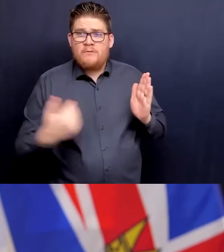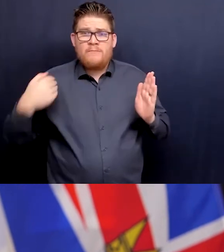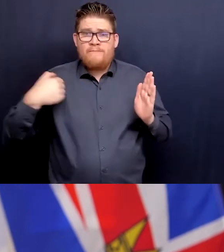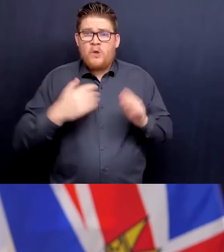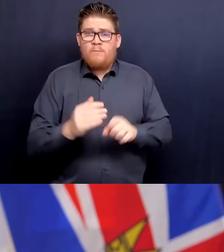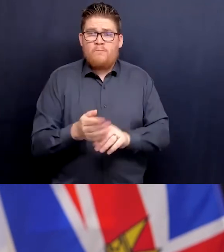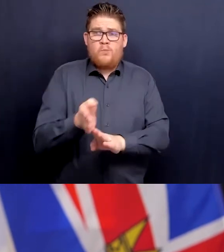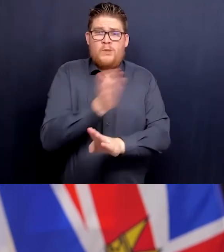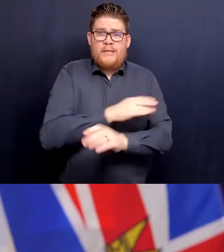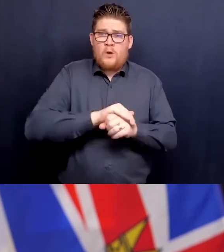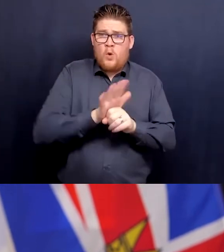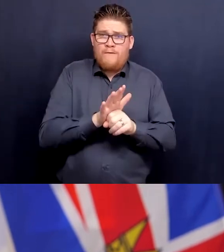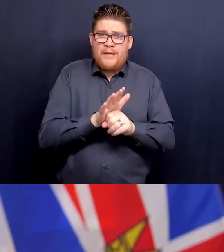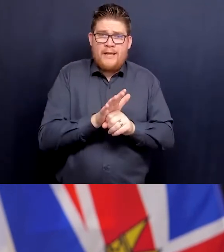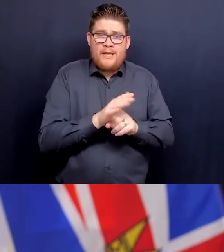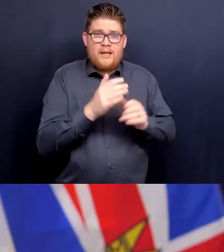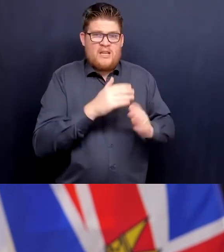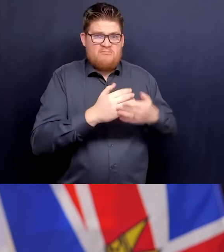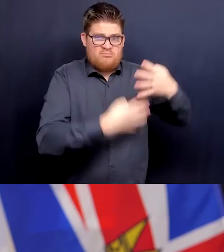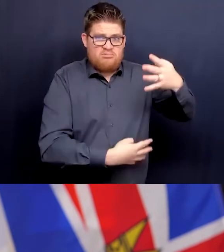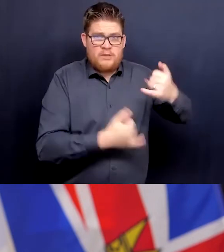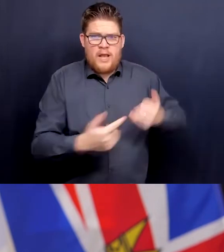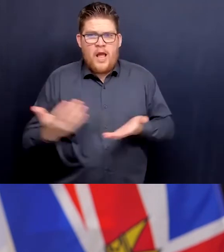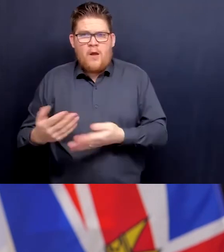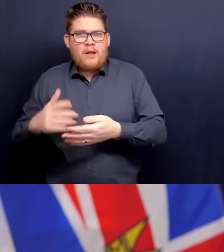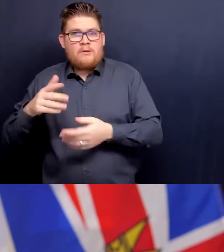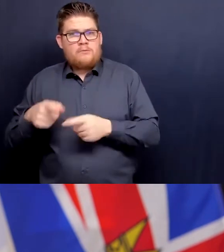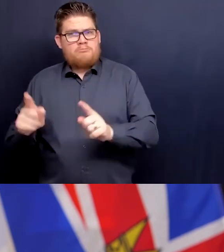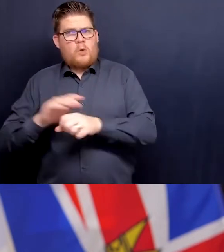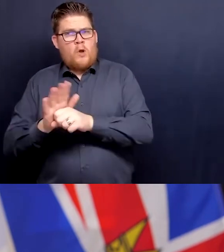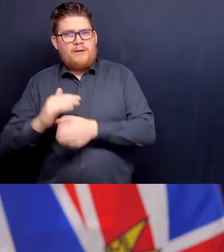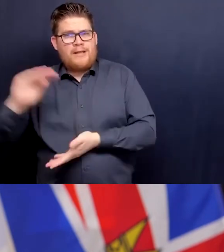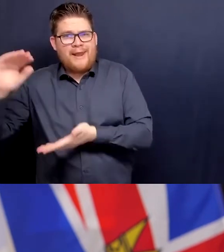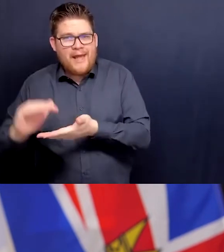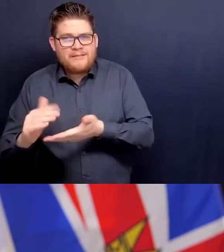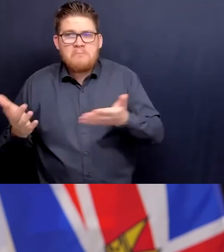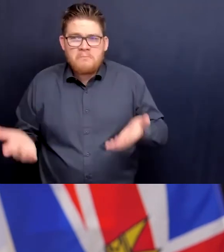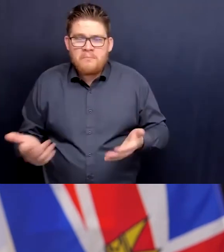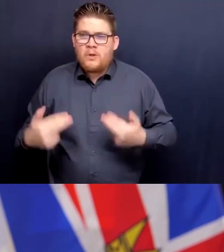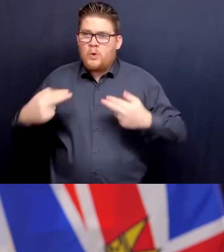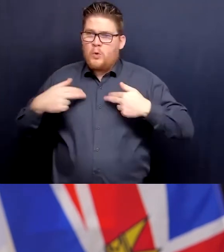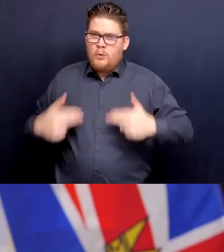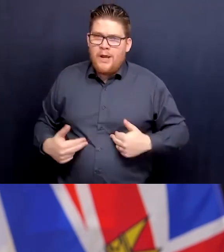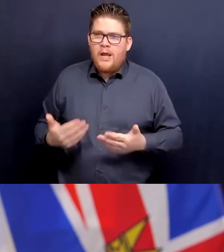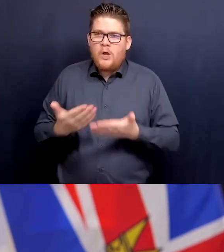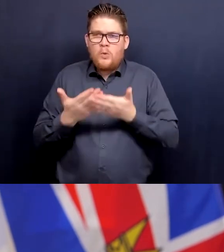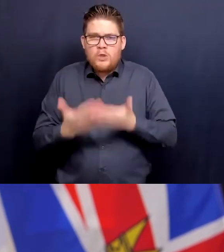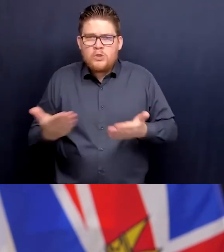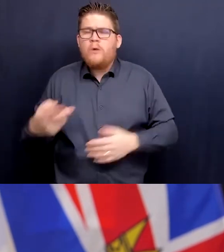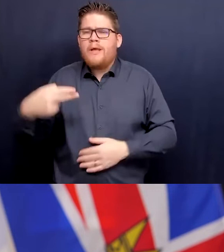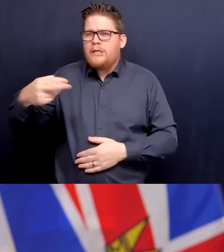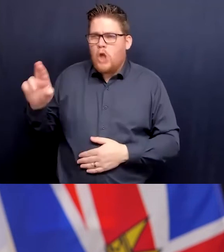a critical one is health human resources, making sure that we have the doctors and the nurses, the health sciences professionals, the healthcare workers we need.